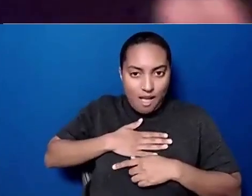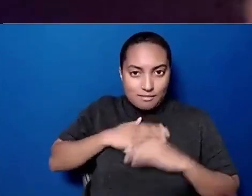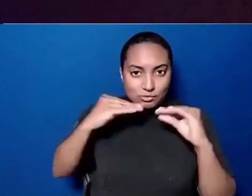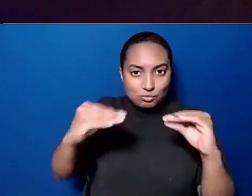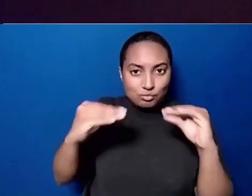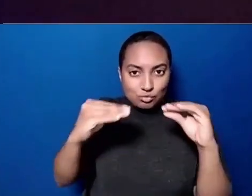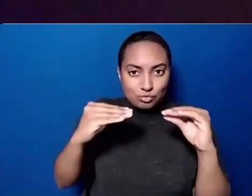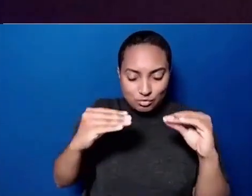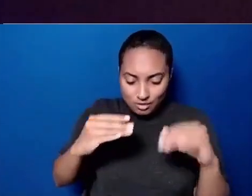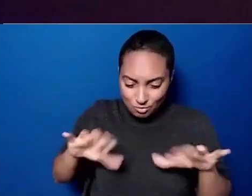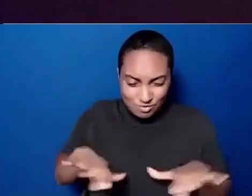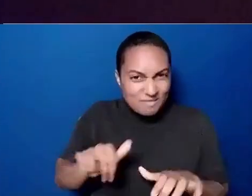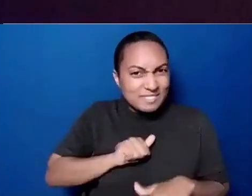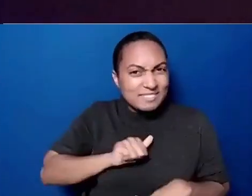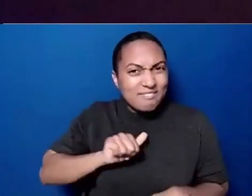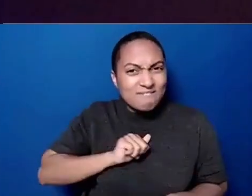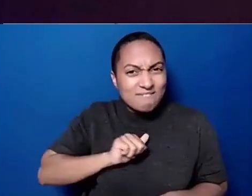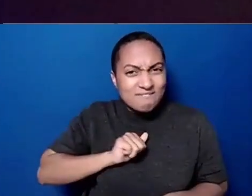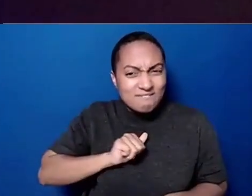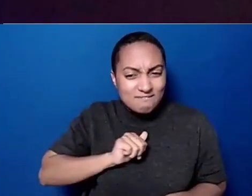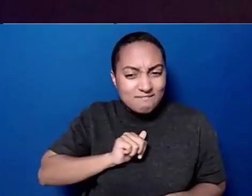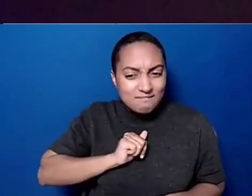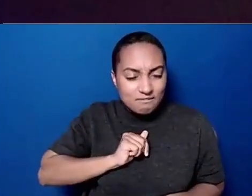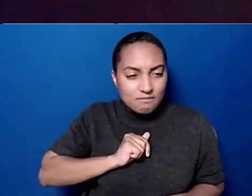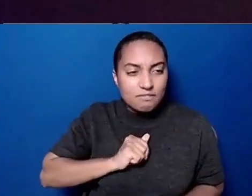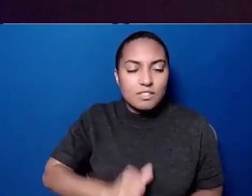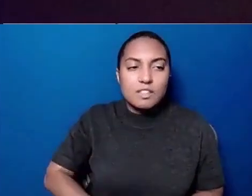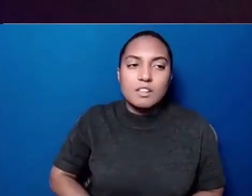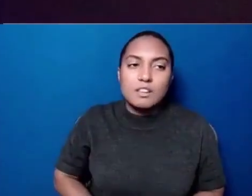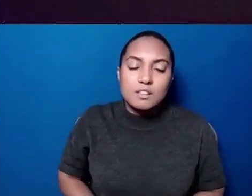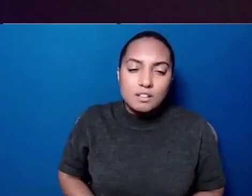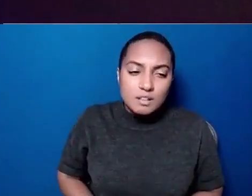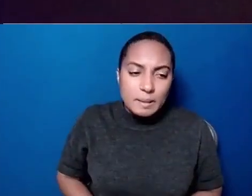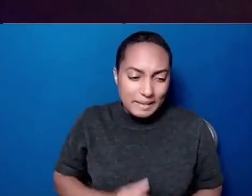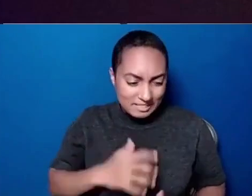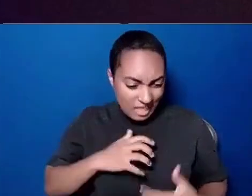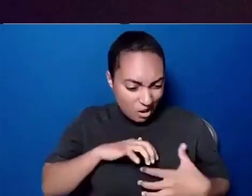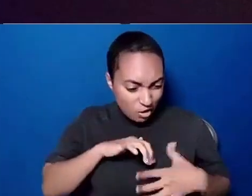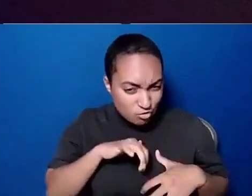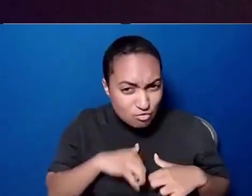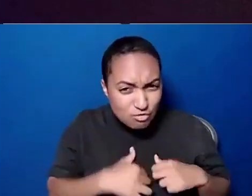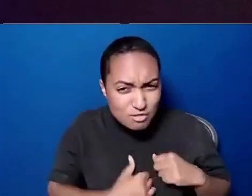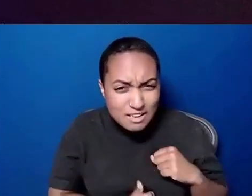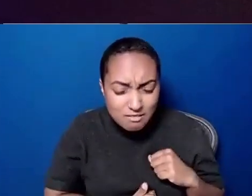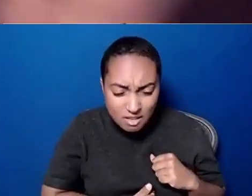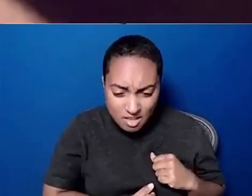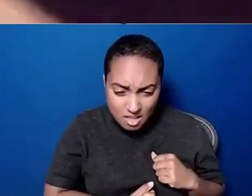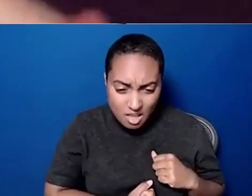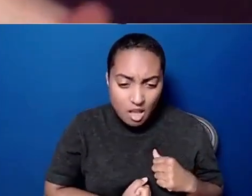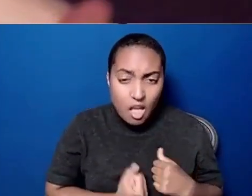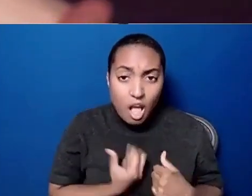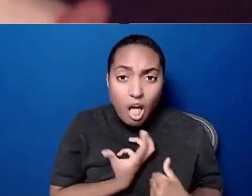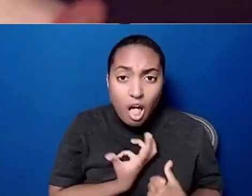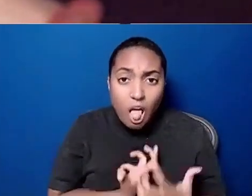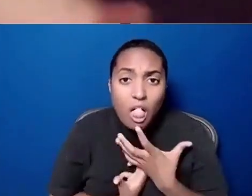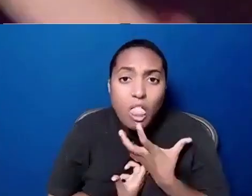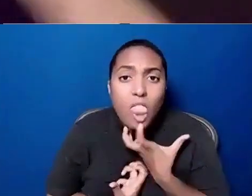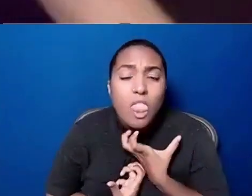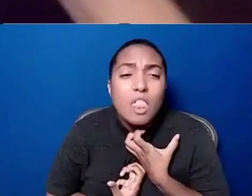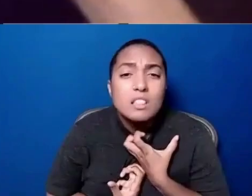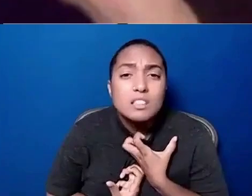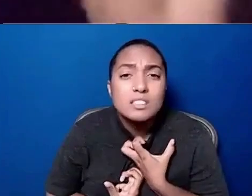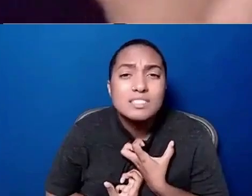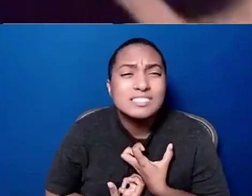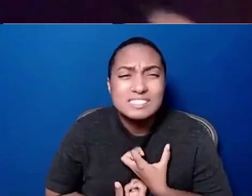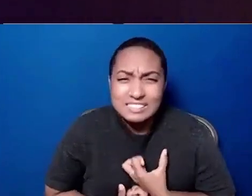Because moving that grief that gets queued up in the throat and in the body and here, it